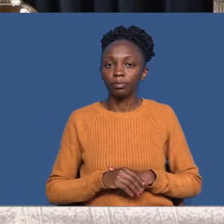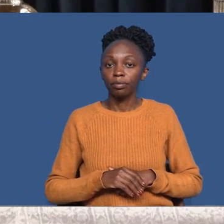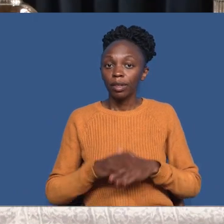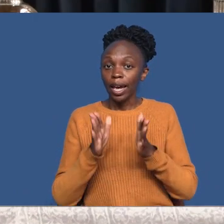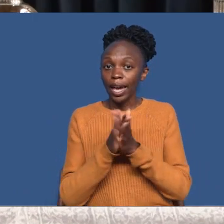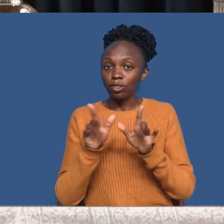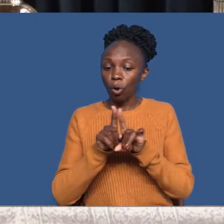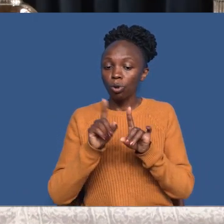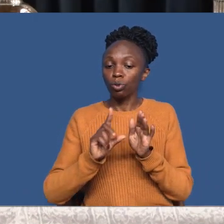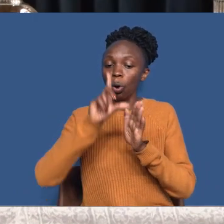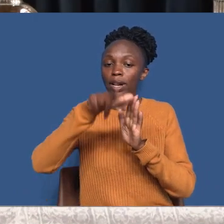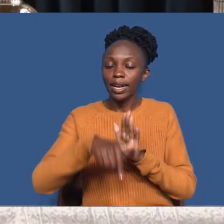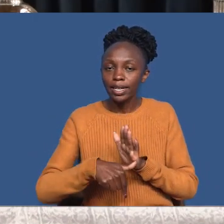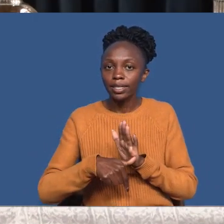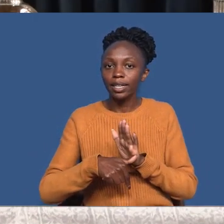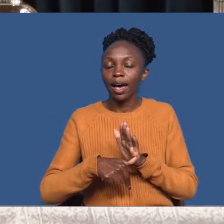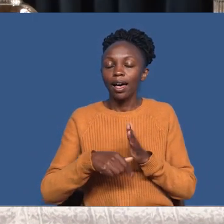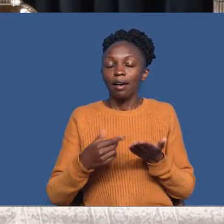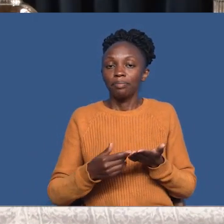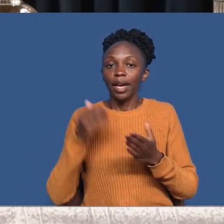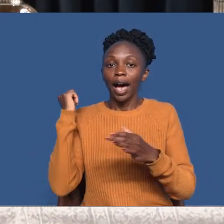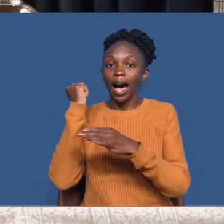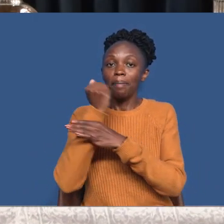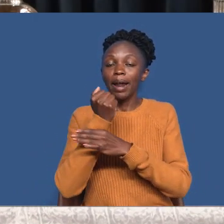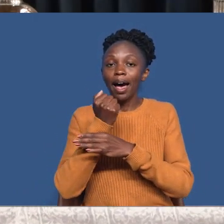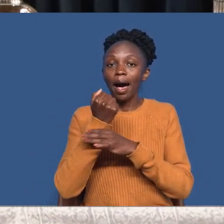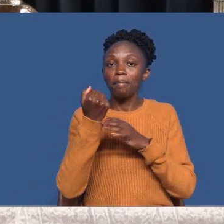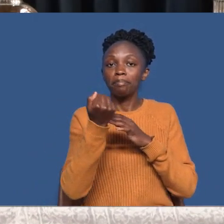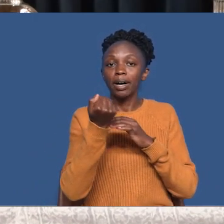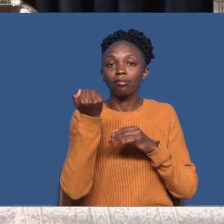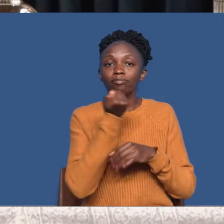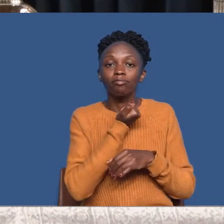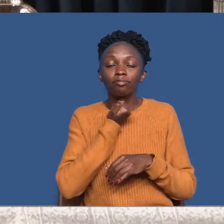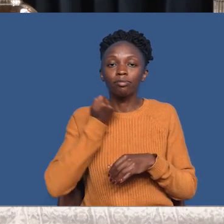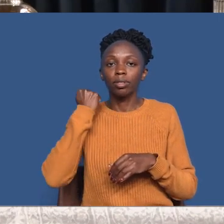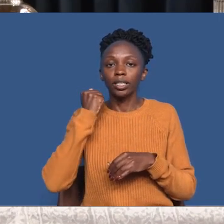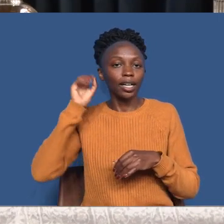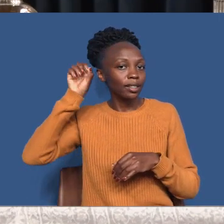And even later, Abraham slaughters a lamb for them.